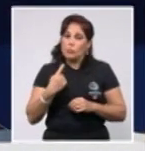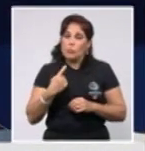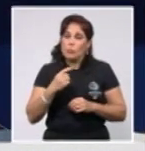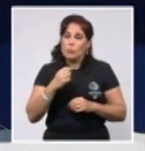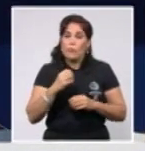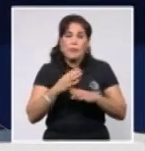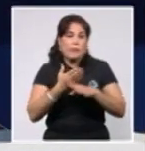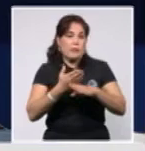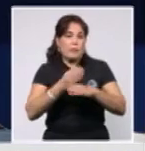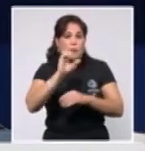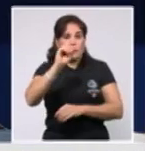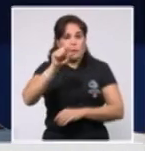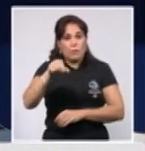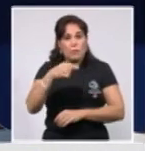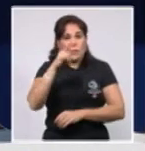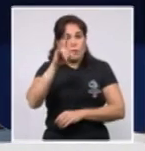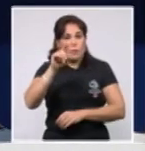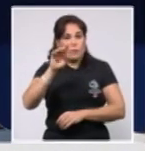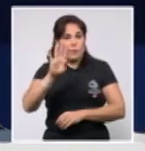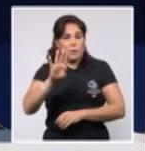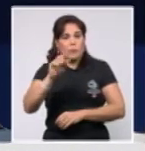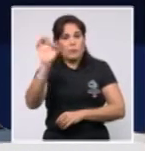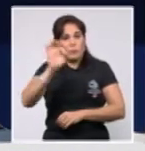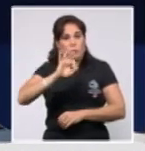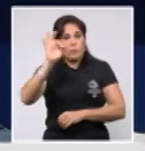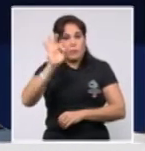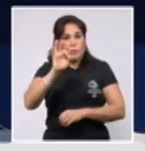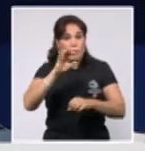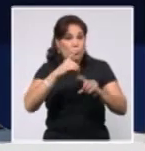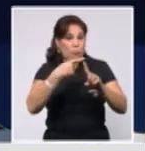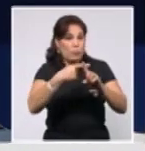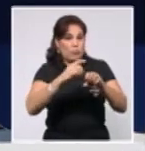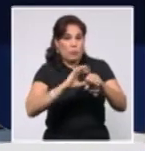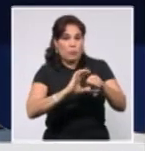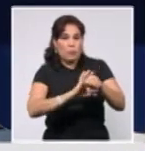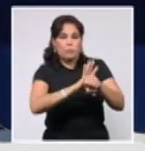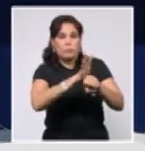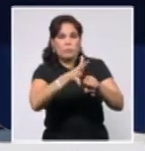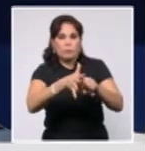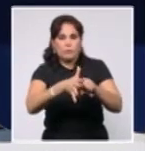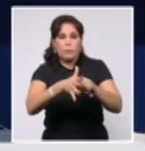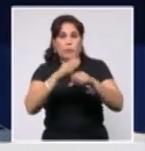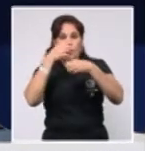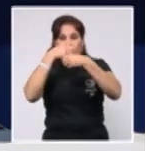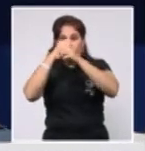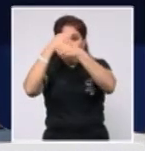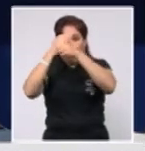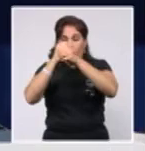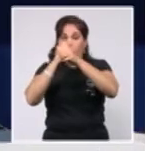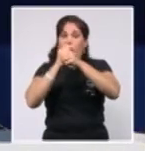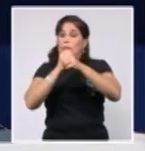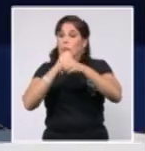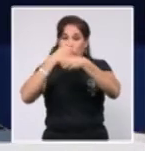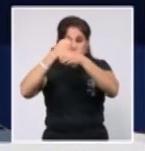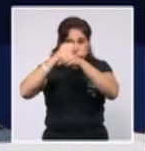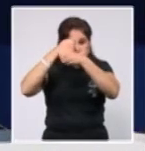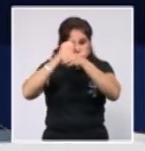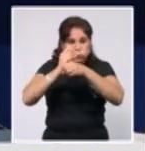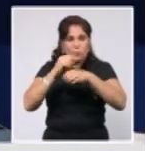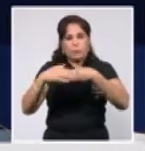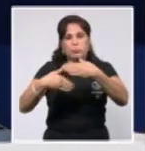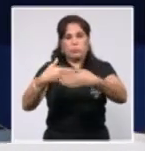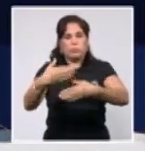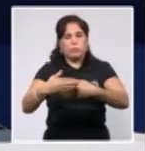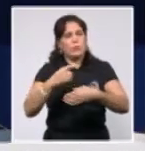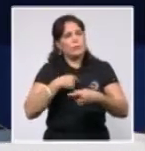5,270, or 0.94% of people, have tested positive for the virus. As